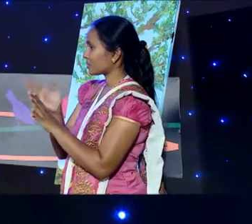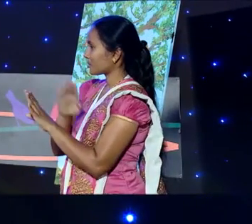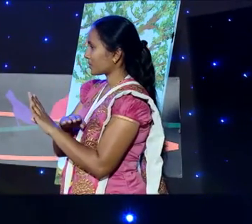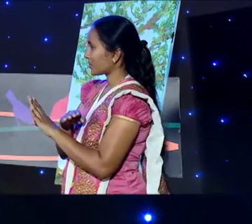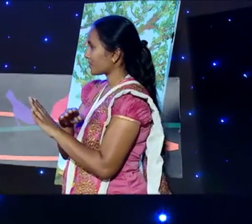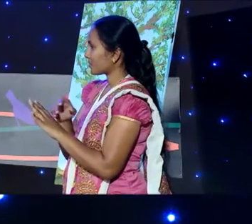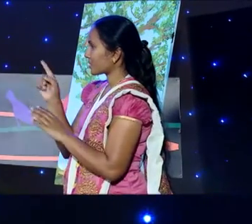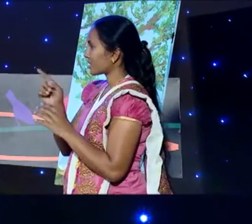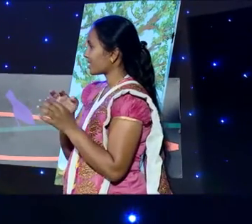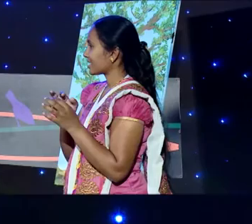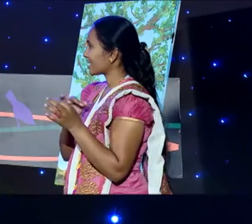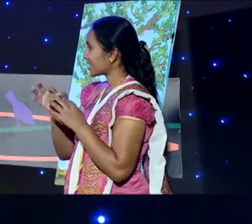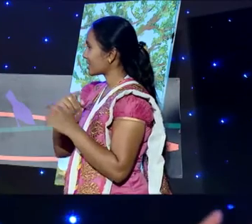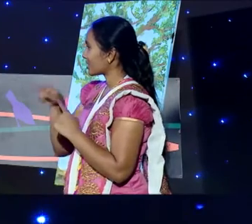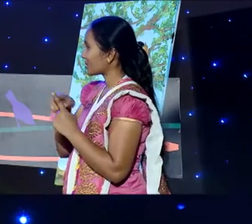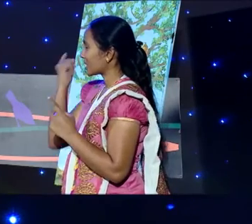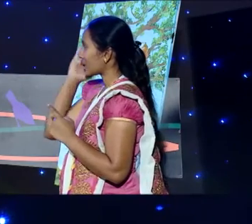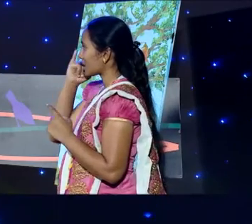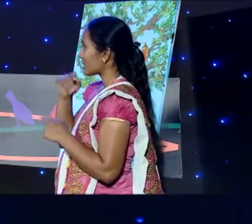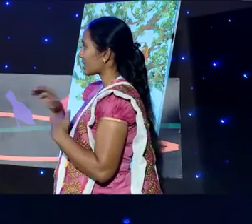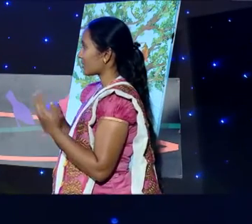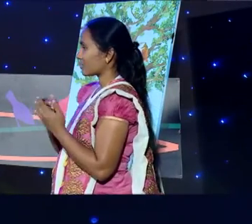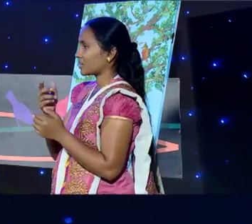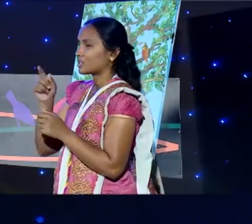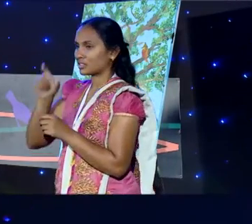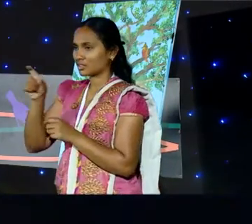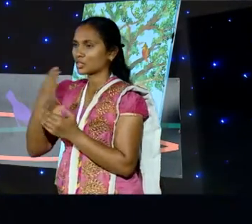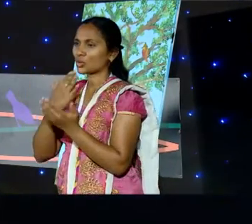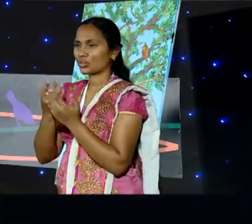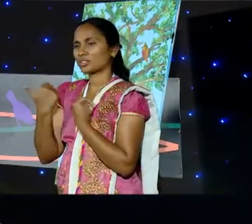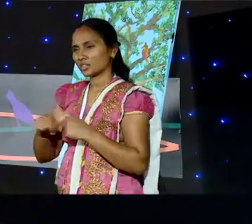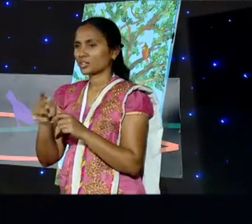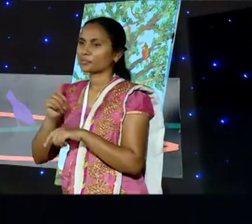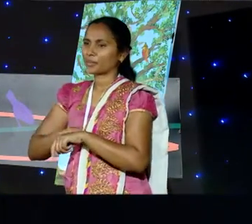then expand on this idea of everyone is good at something.